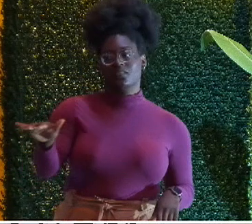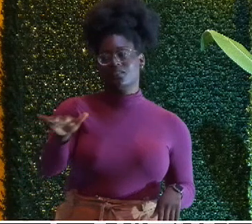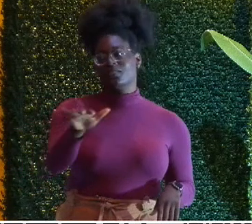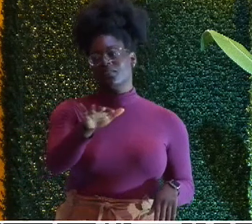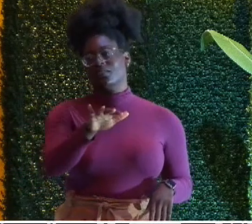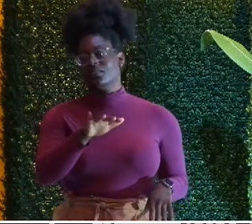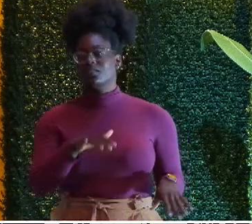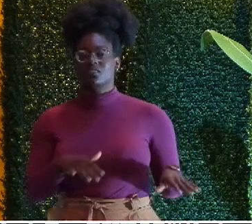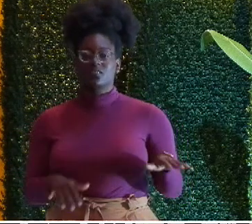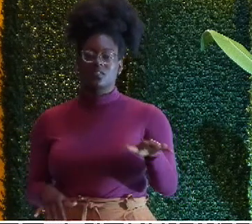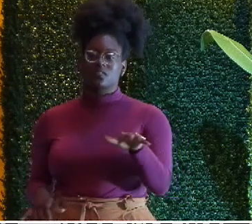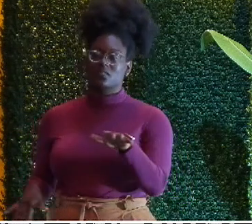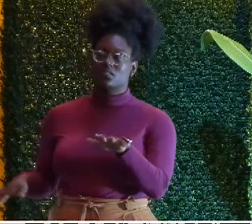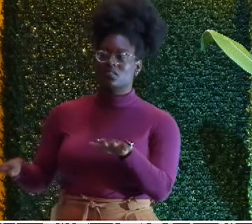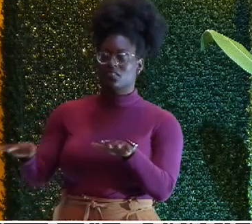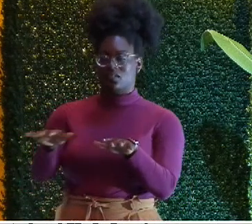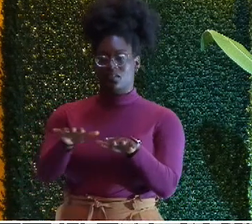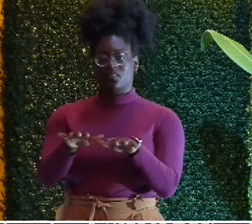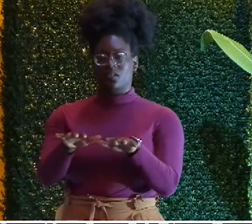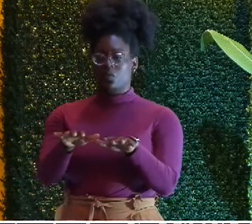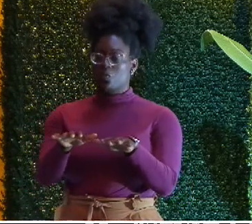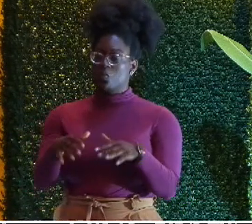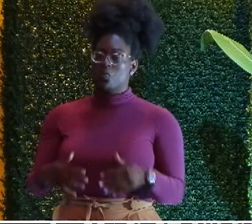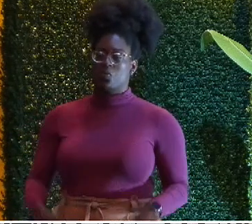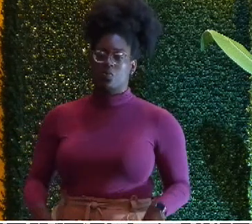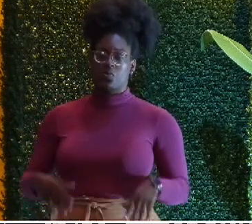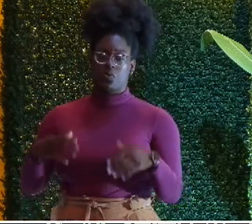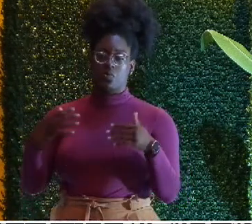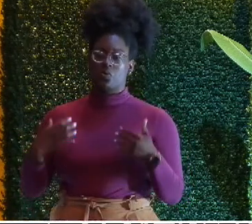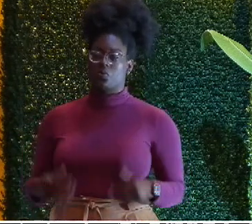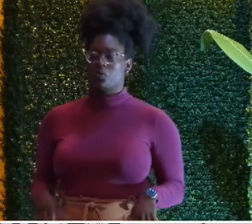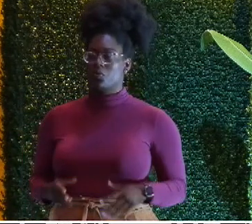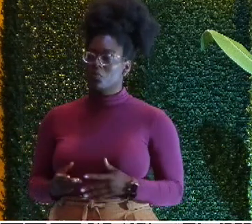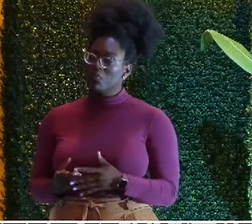We have been through some real